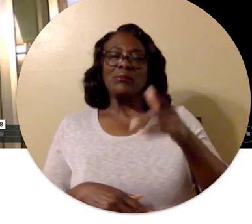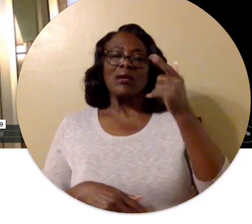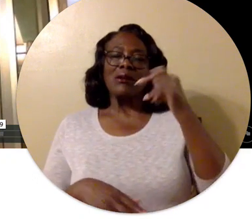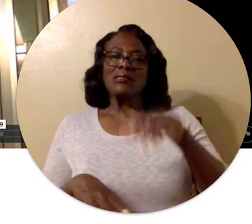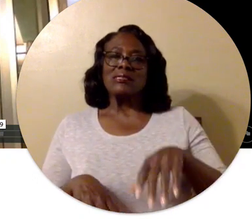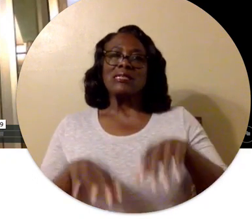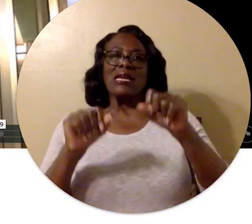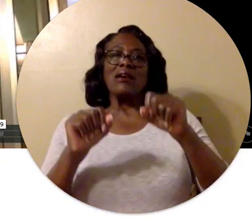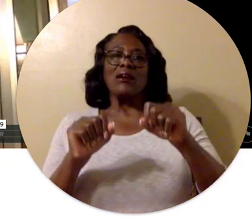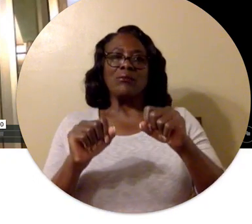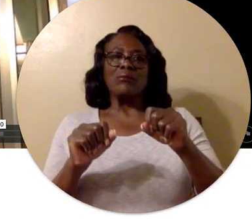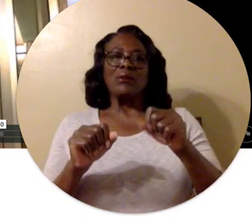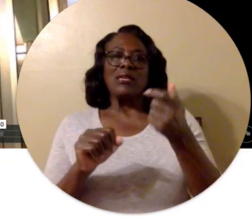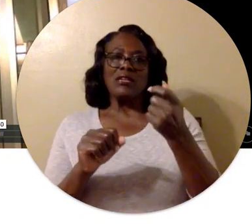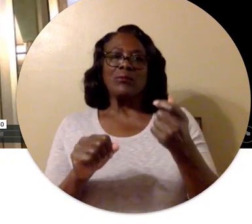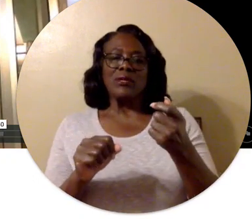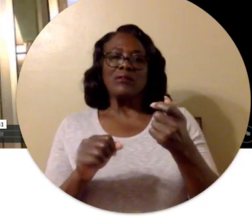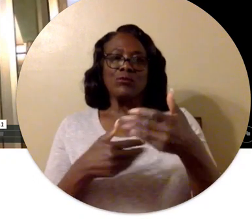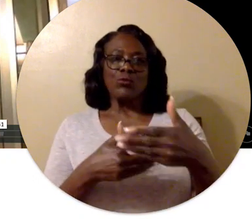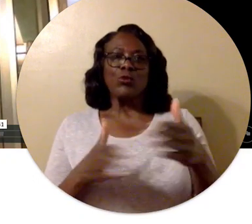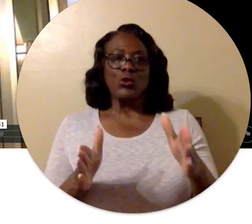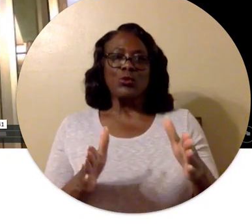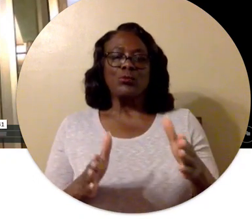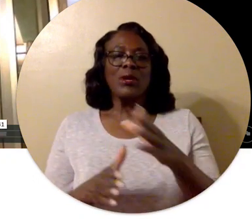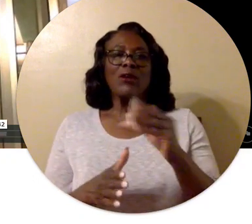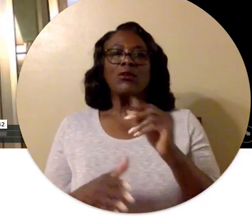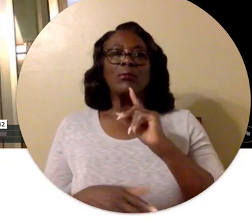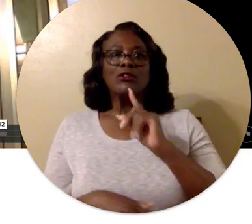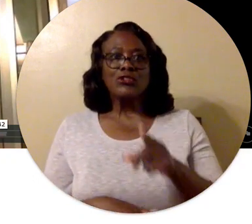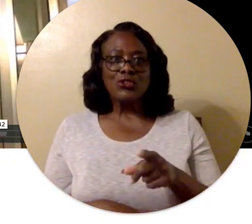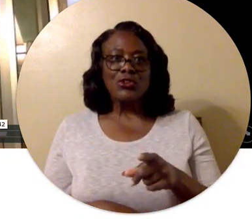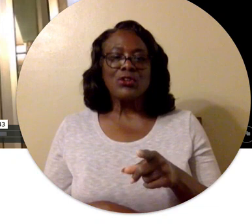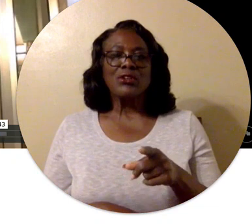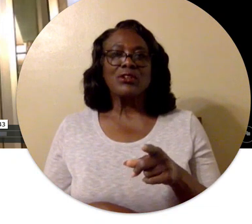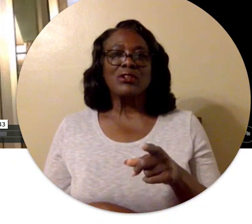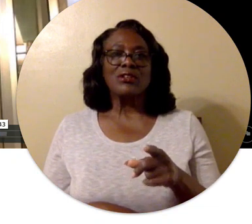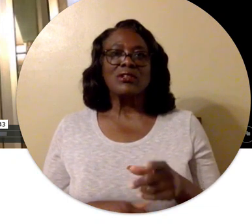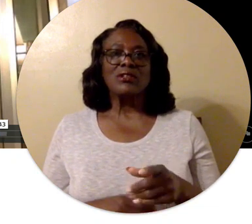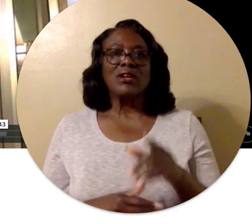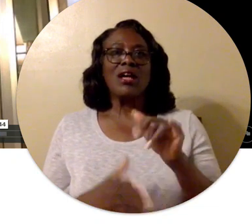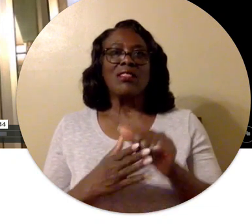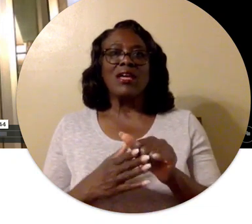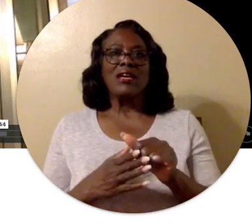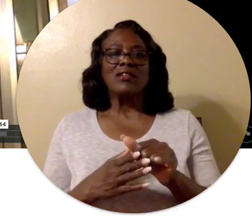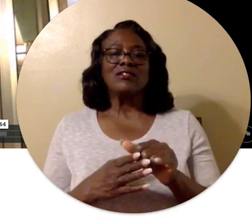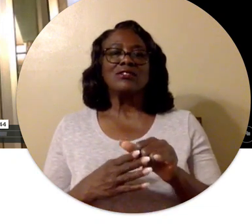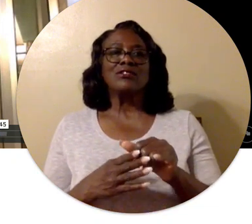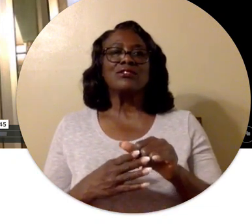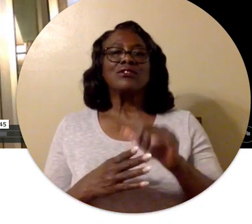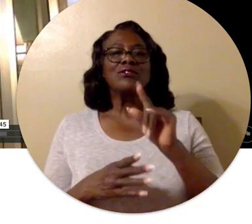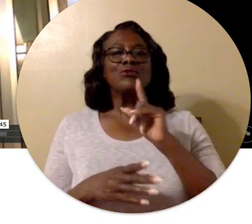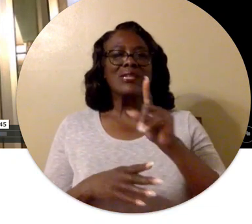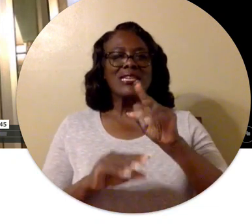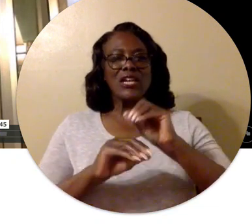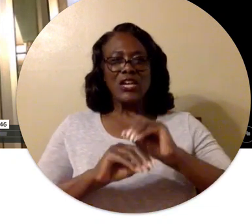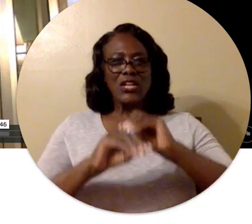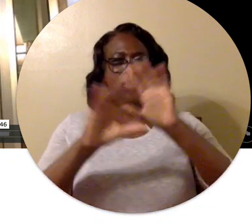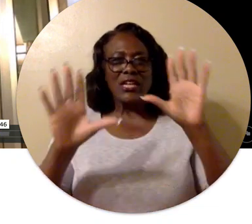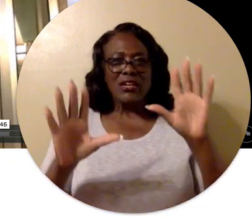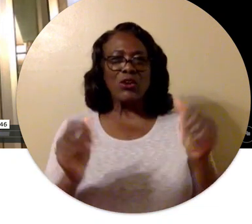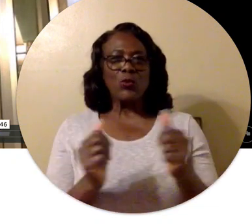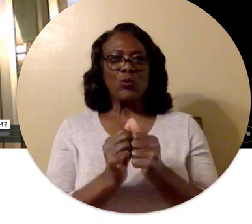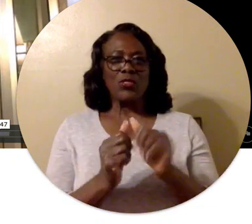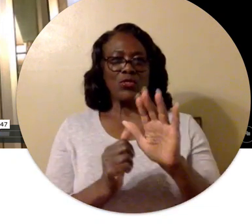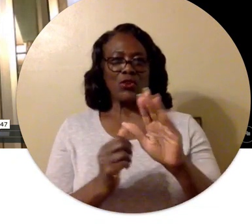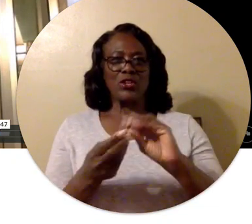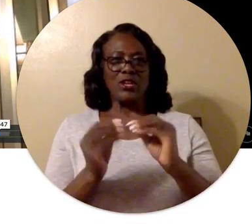up a little bit of room, and you want to be sure that you're being super clear with your numbers and